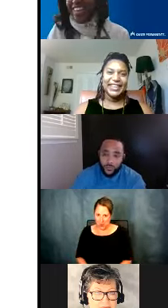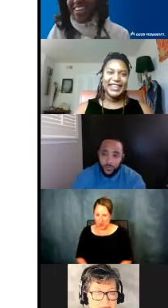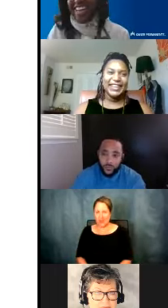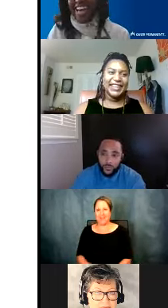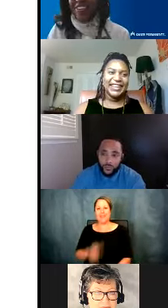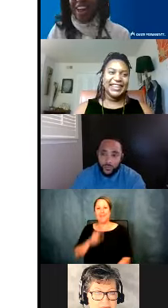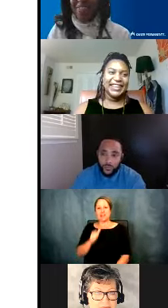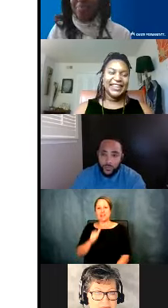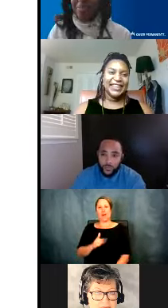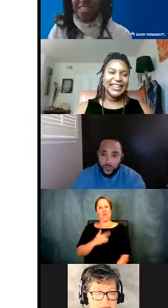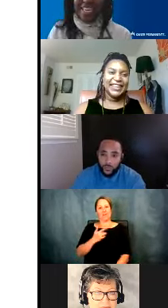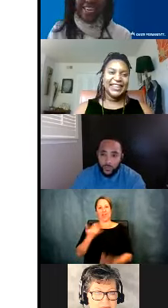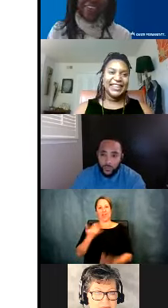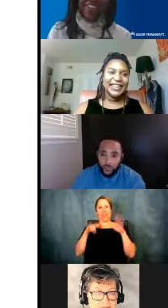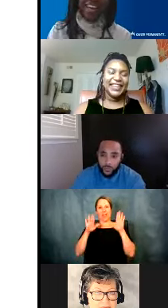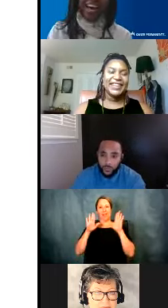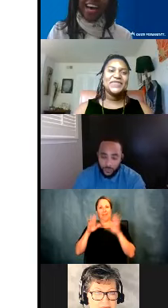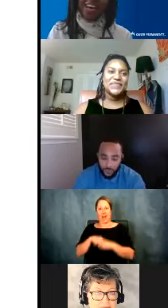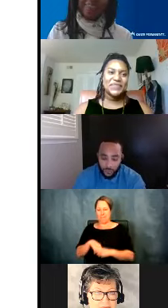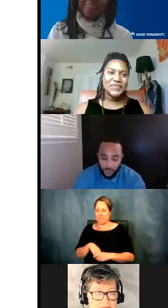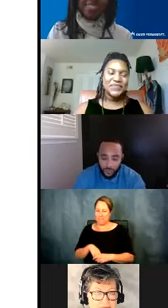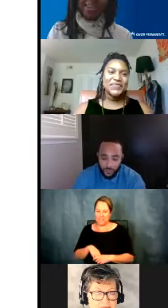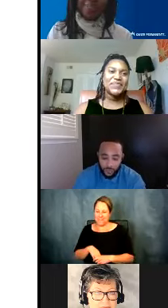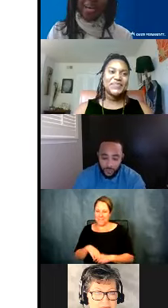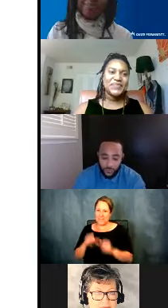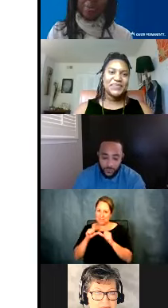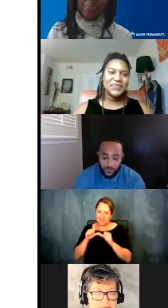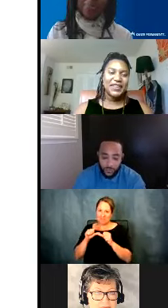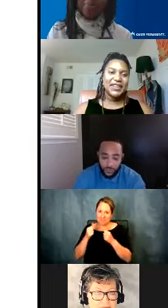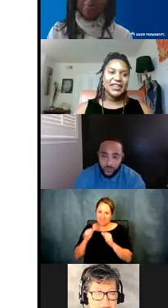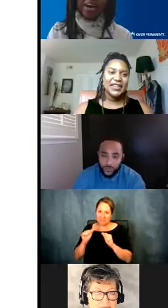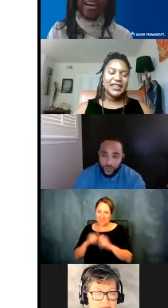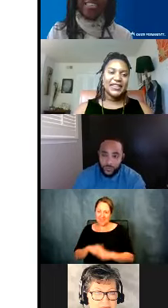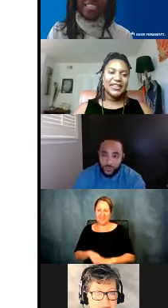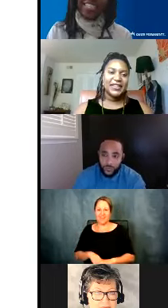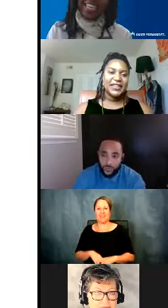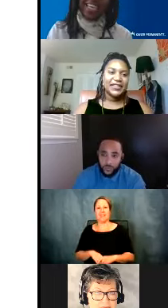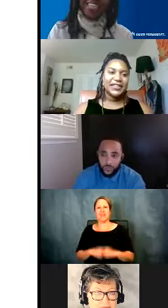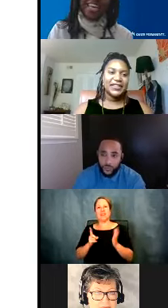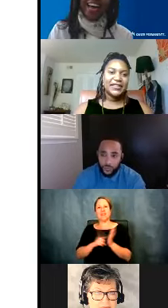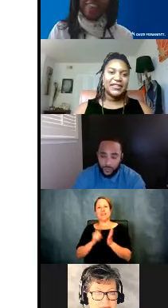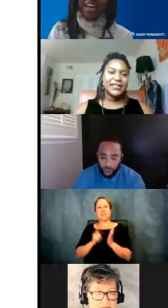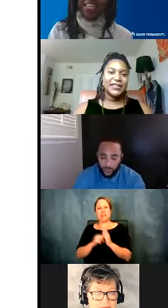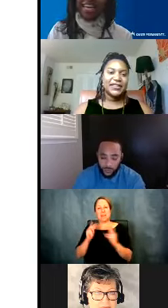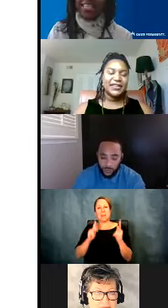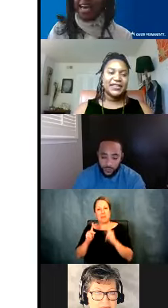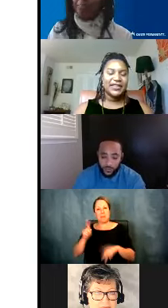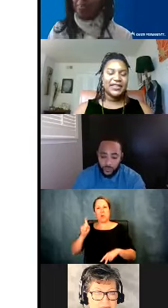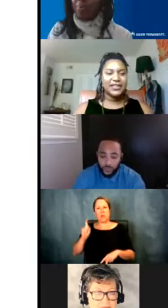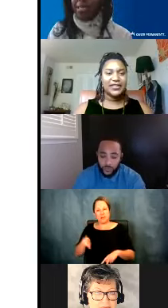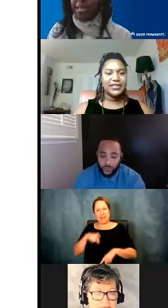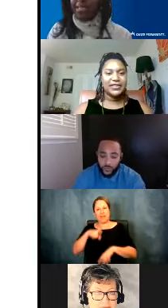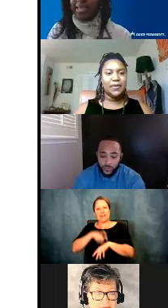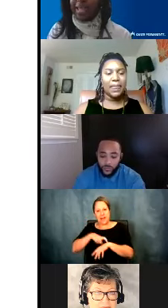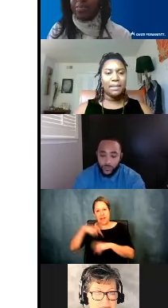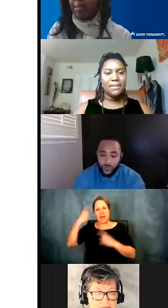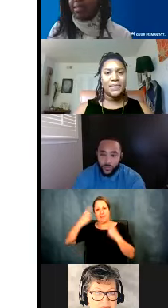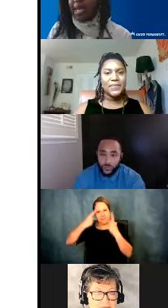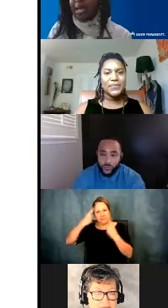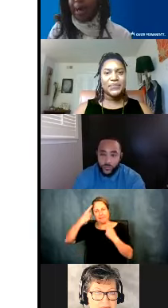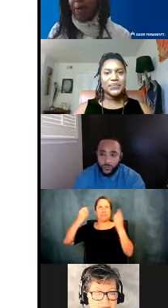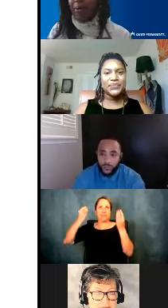you feel like you haven't moved the needle. Sometimes people just need to have that time to process. And